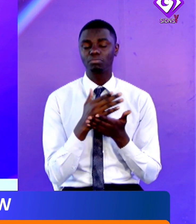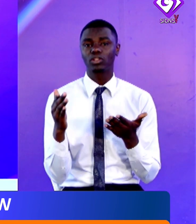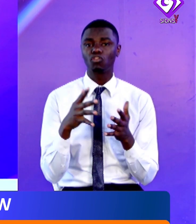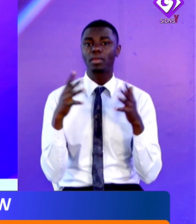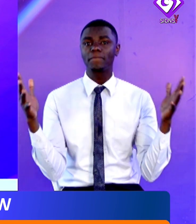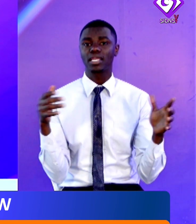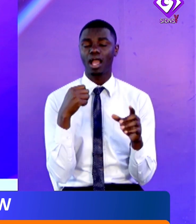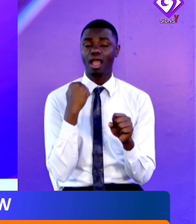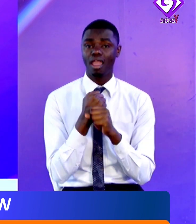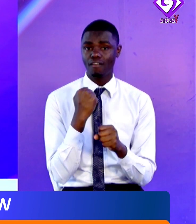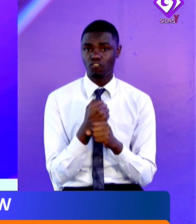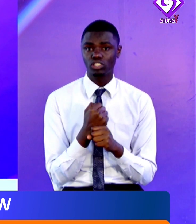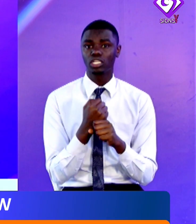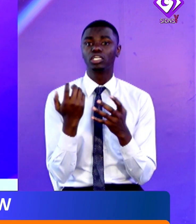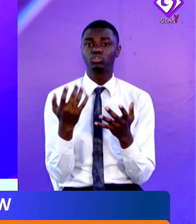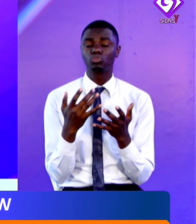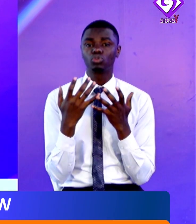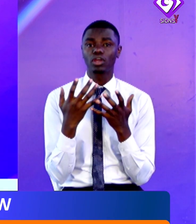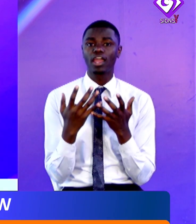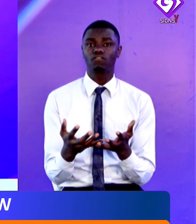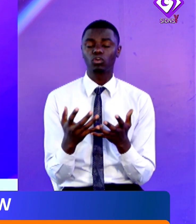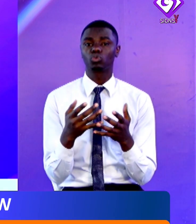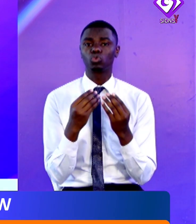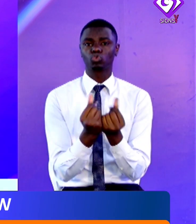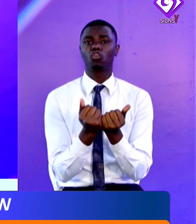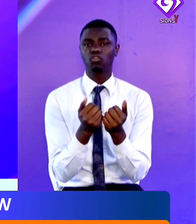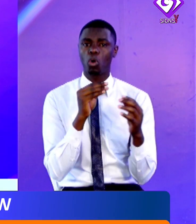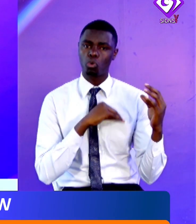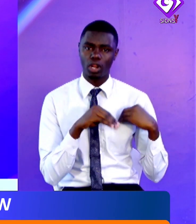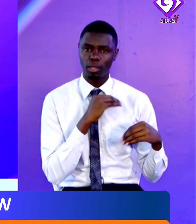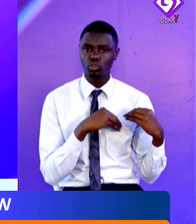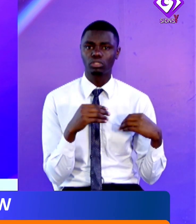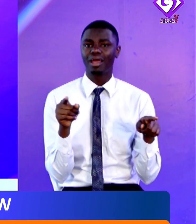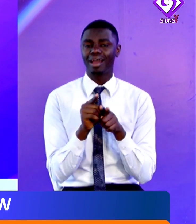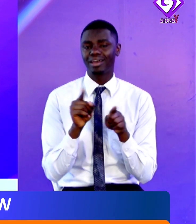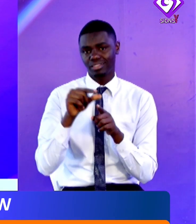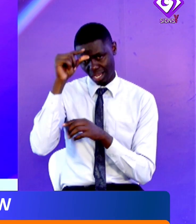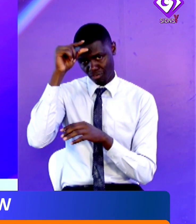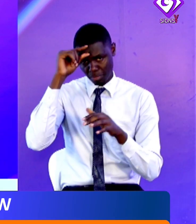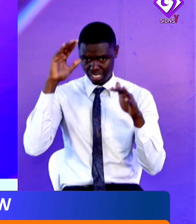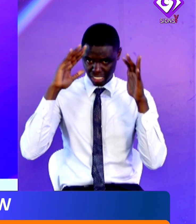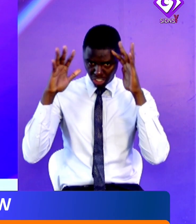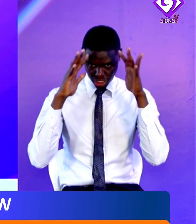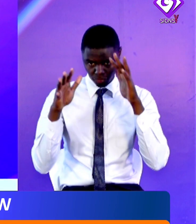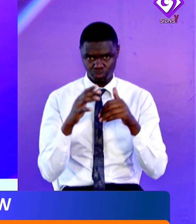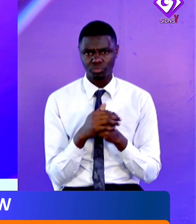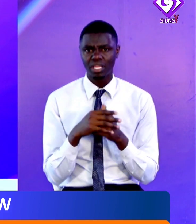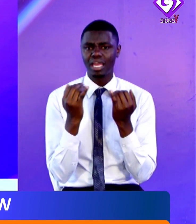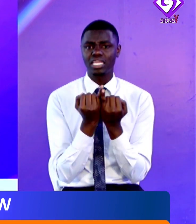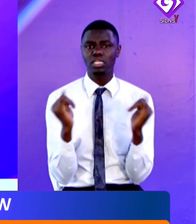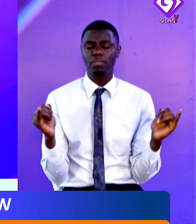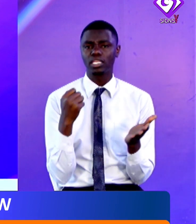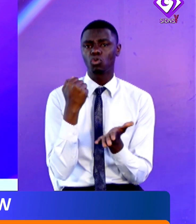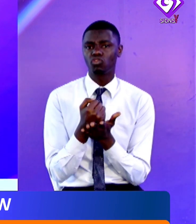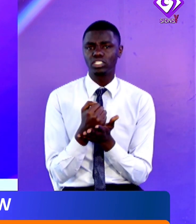effort to reinforce the war against corruption as a whole of government initiative. Independent offices